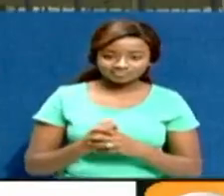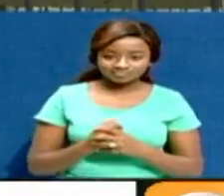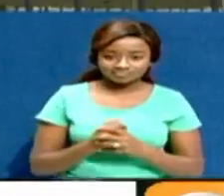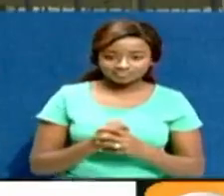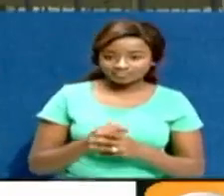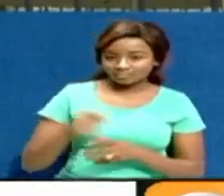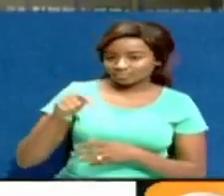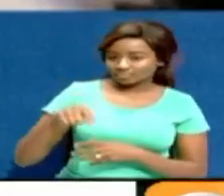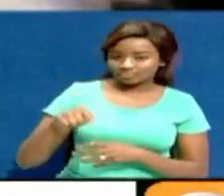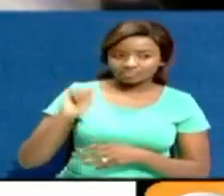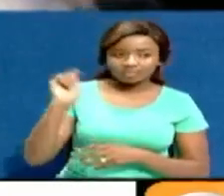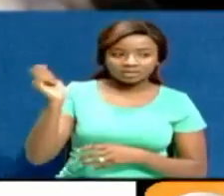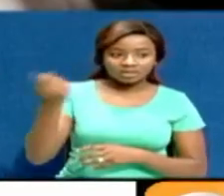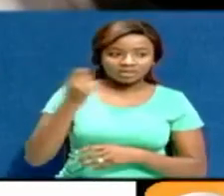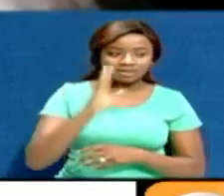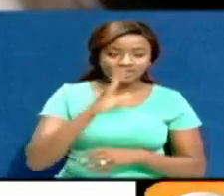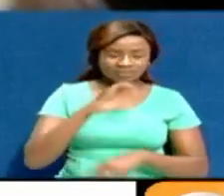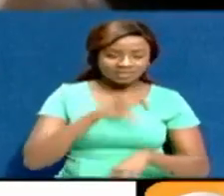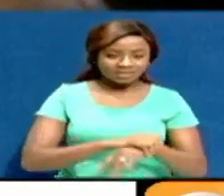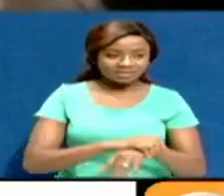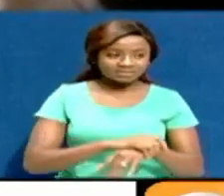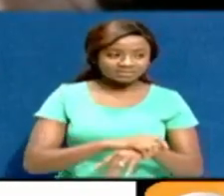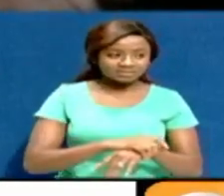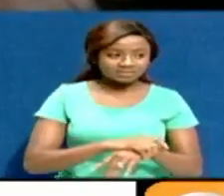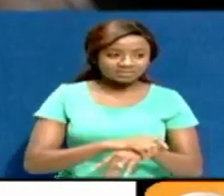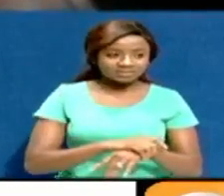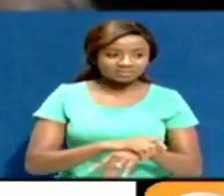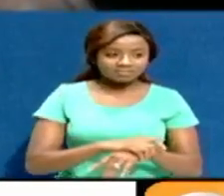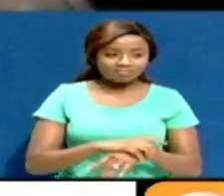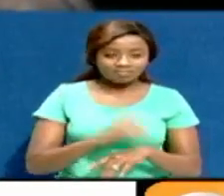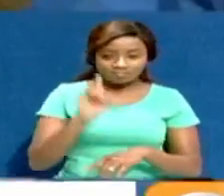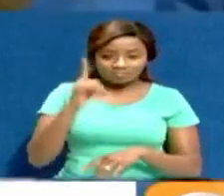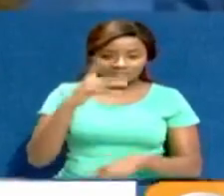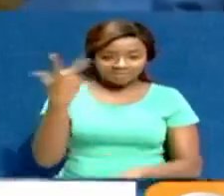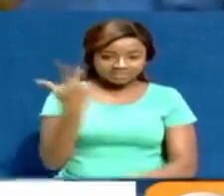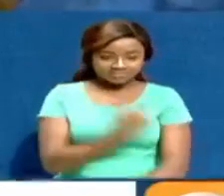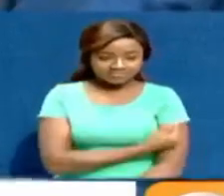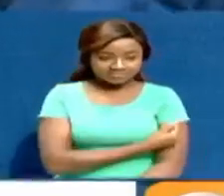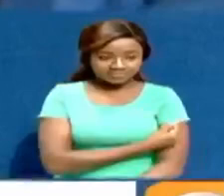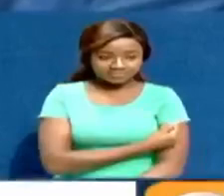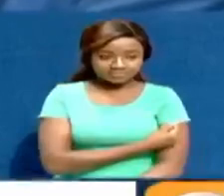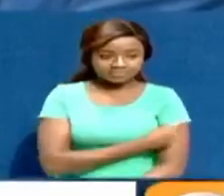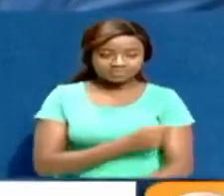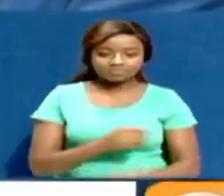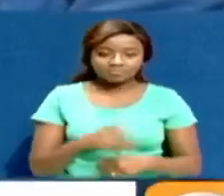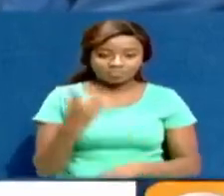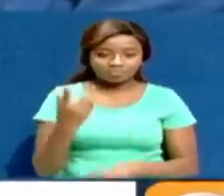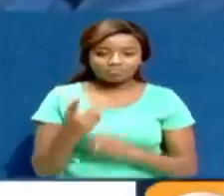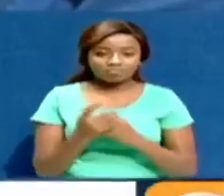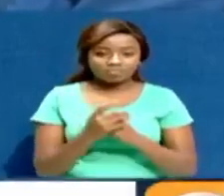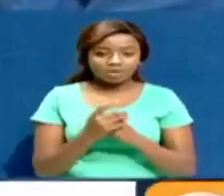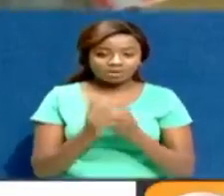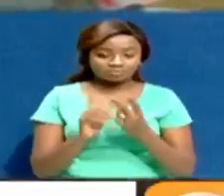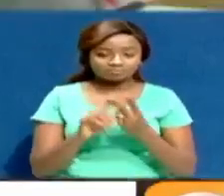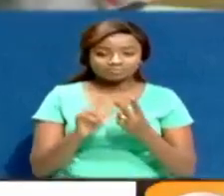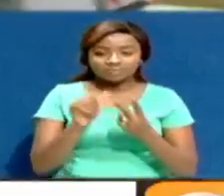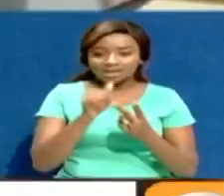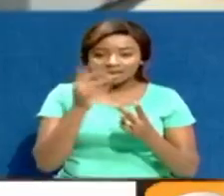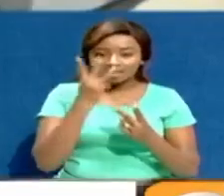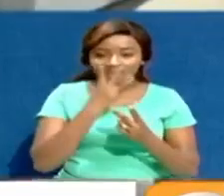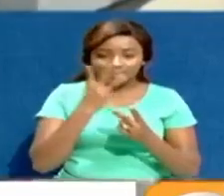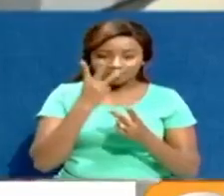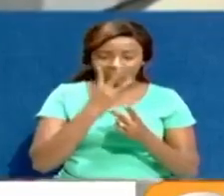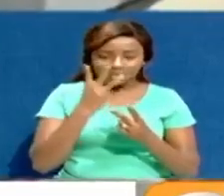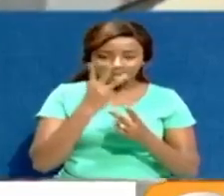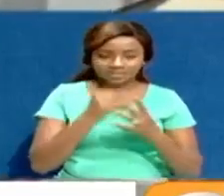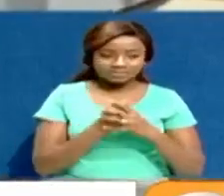Kenya expects to receive its first batch of COVID-19 vaccines Tuesday evening, 2nd March, and at the latest Wednesday, the 3rd of